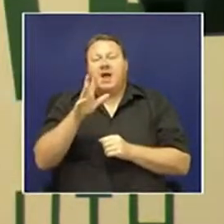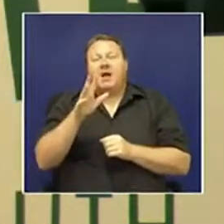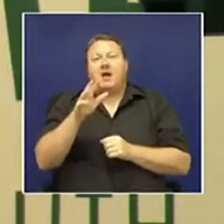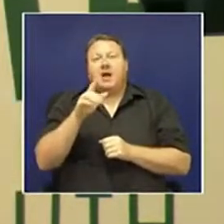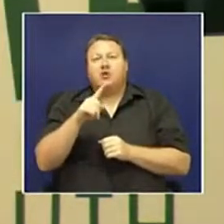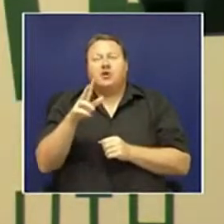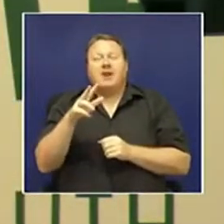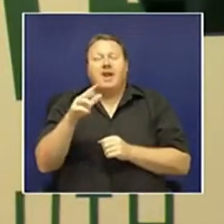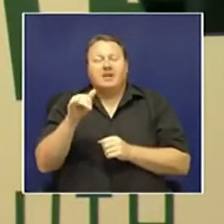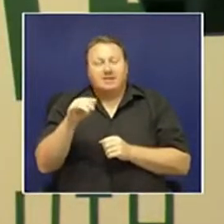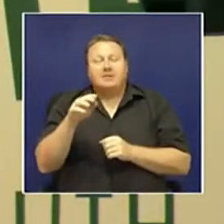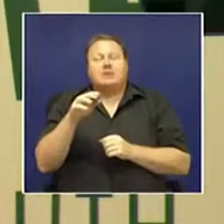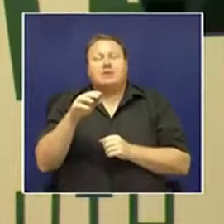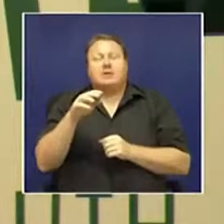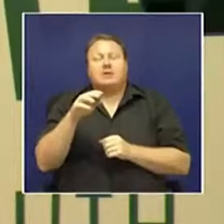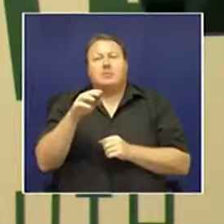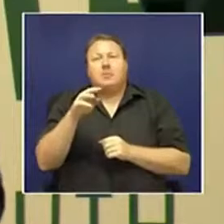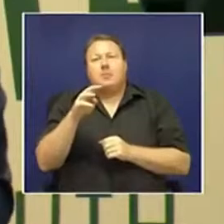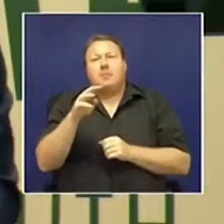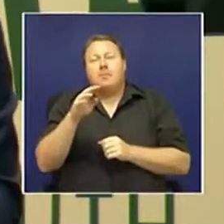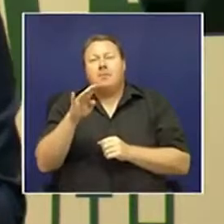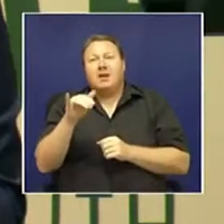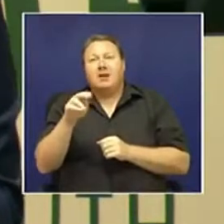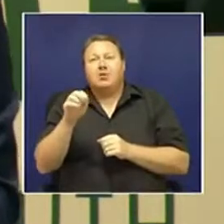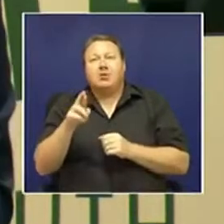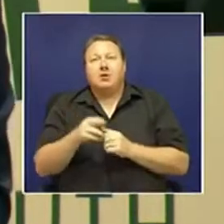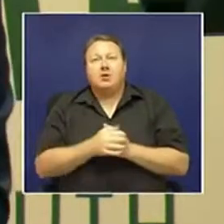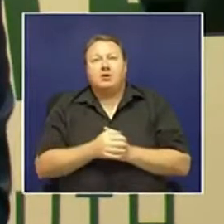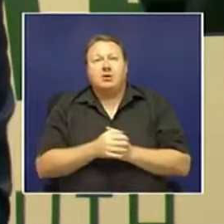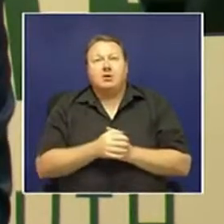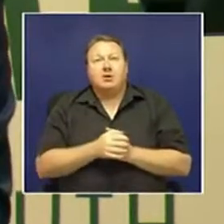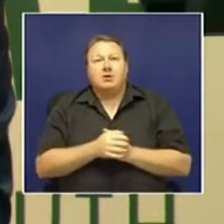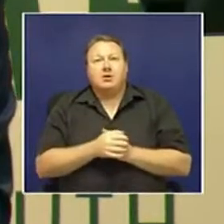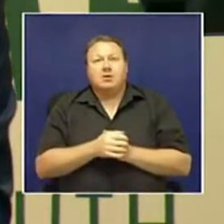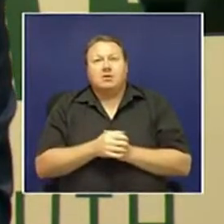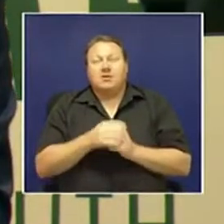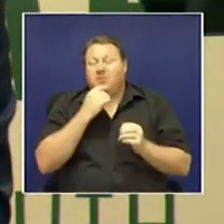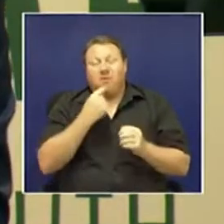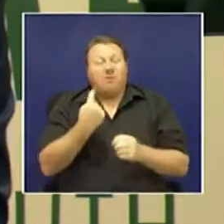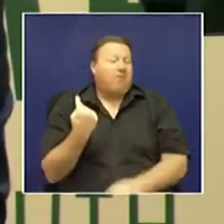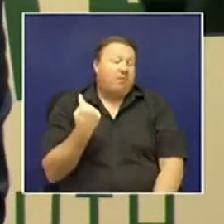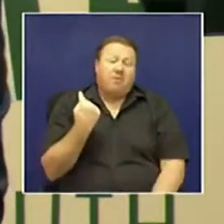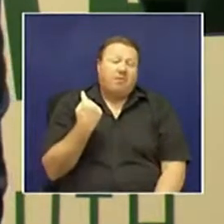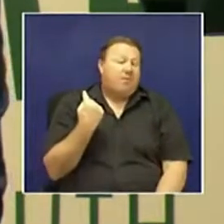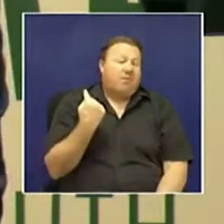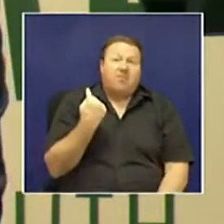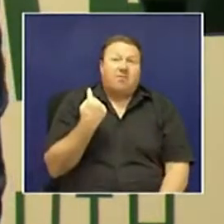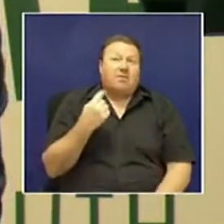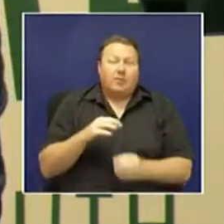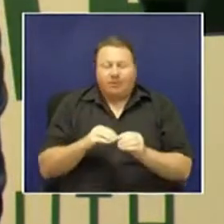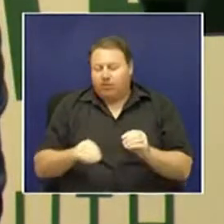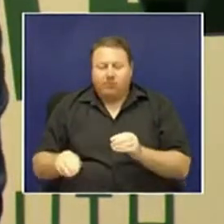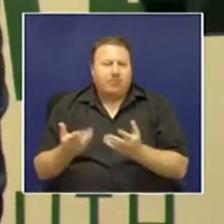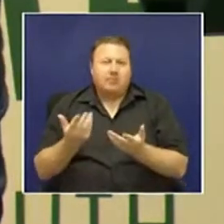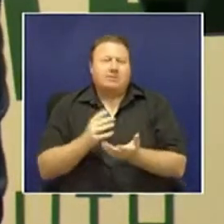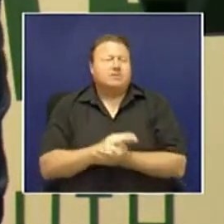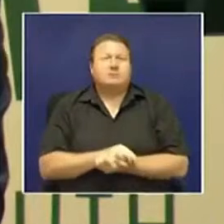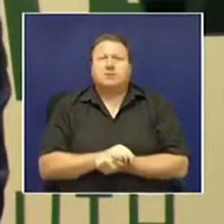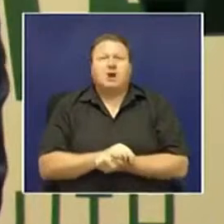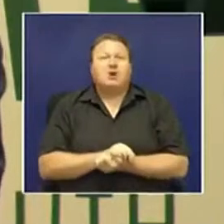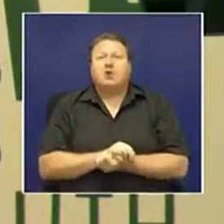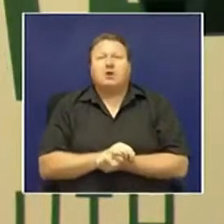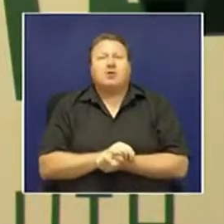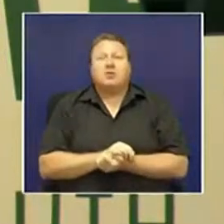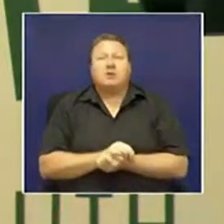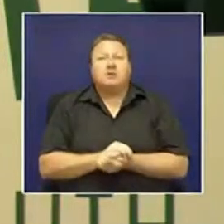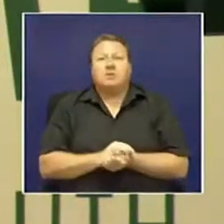provinces equitable shall include 348 million rand to progressively equalize grade R teacher